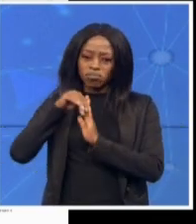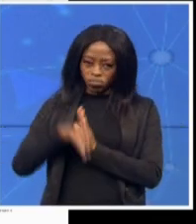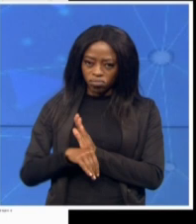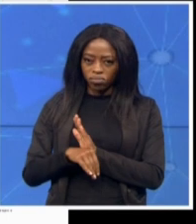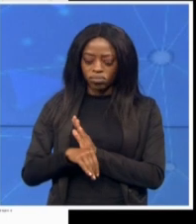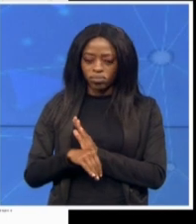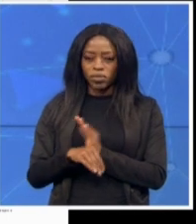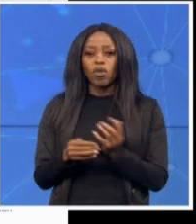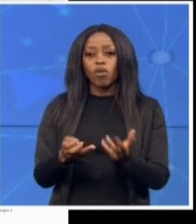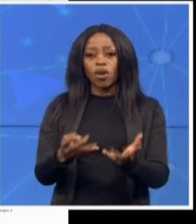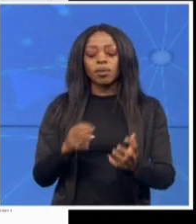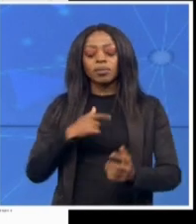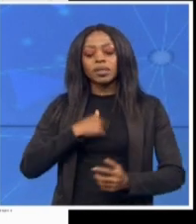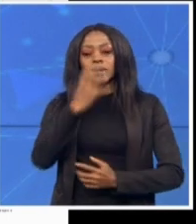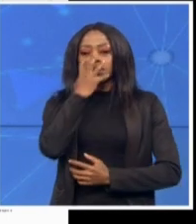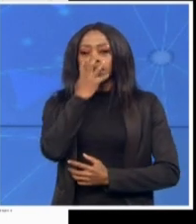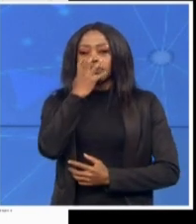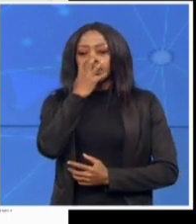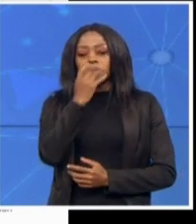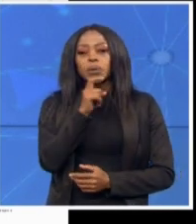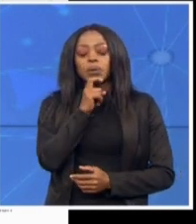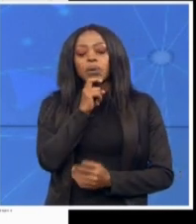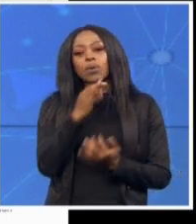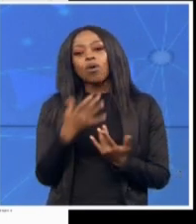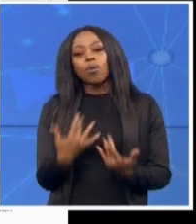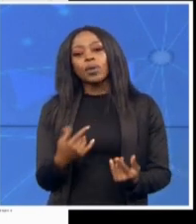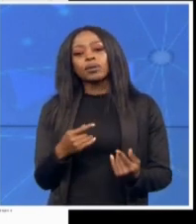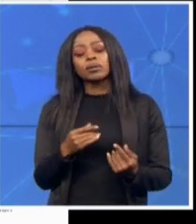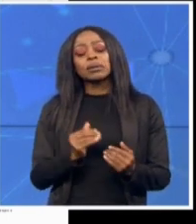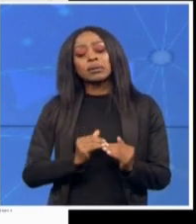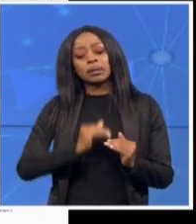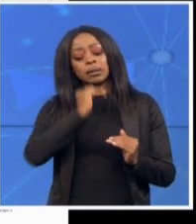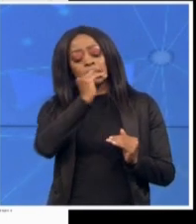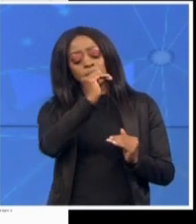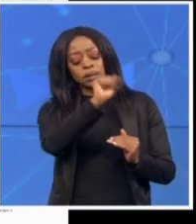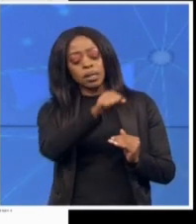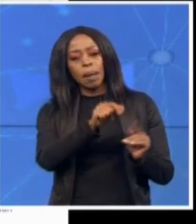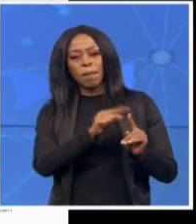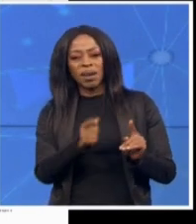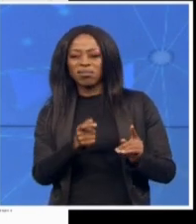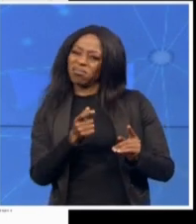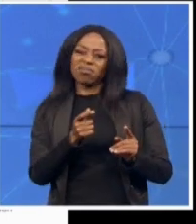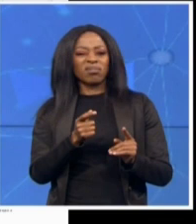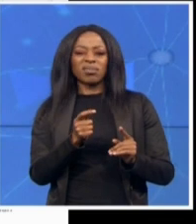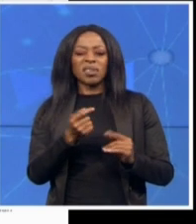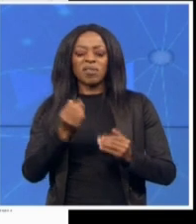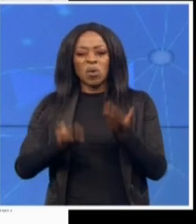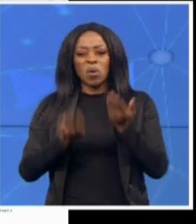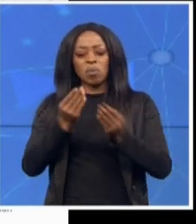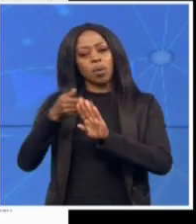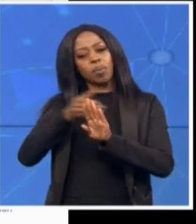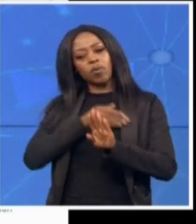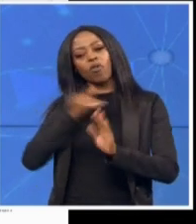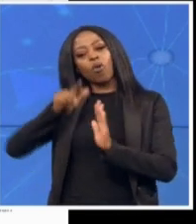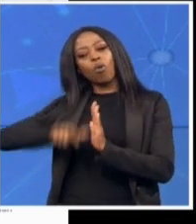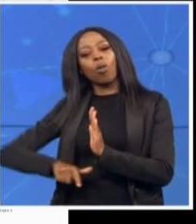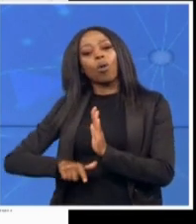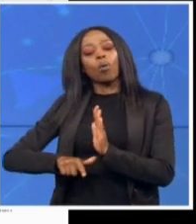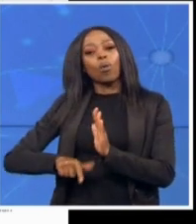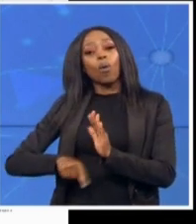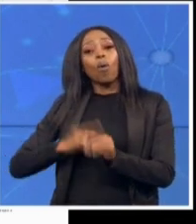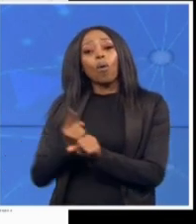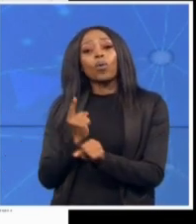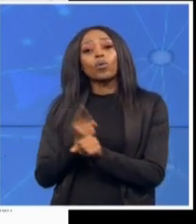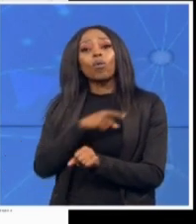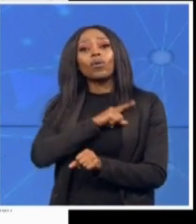a marginal increase, but not nearly as high as in the previous waves. And then I'll go in a little bit more detail today around the red